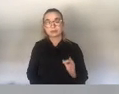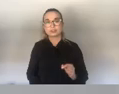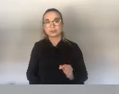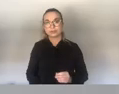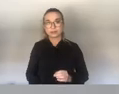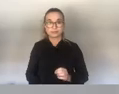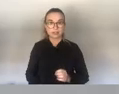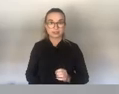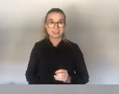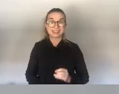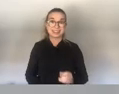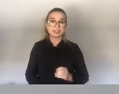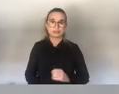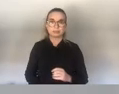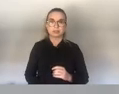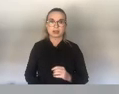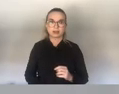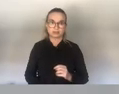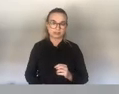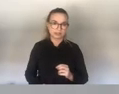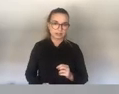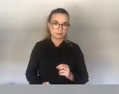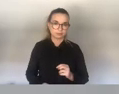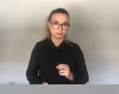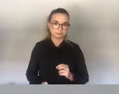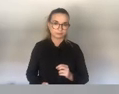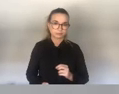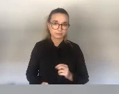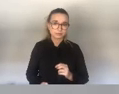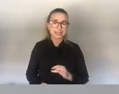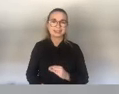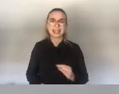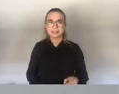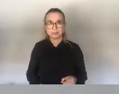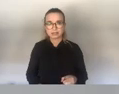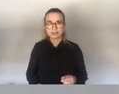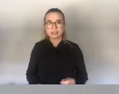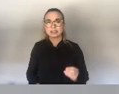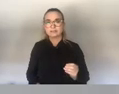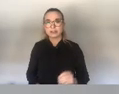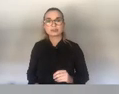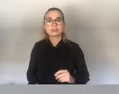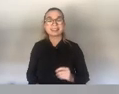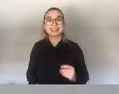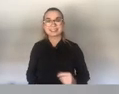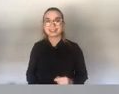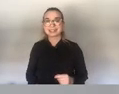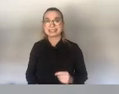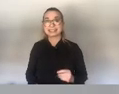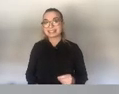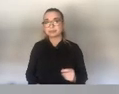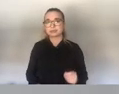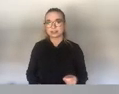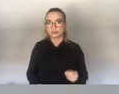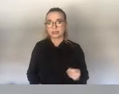unfortunately, for 2/3 of veterans, these treatments are unsuccessful. Now, to add to the mix, veterans are less likely